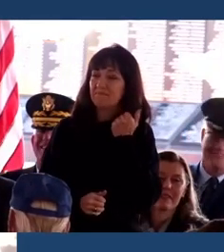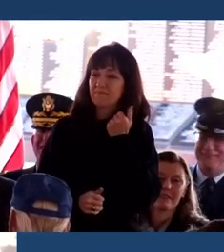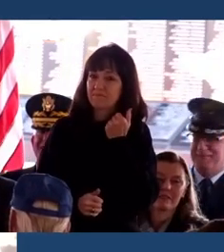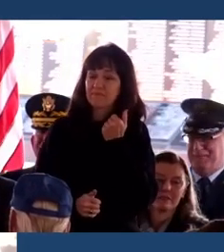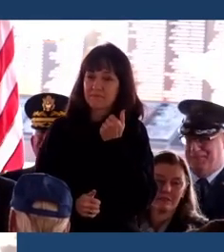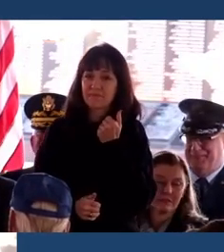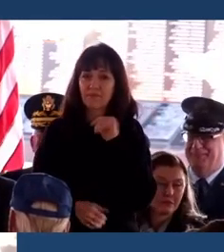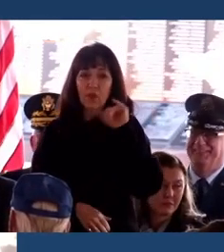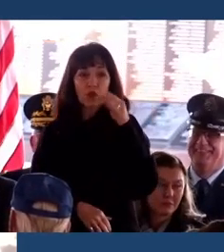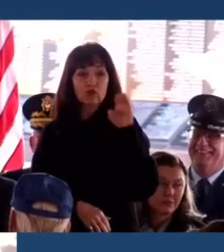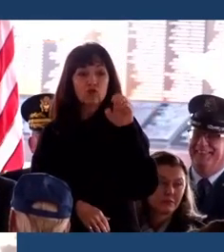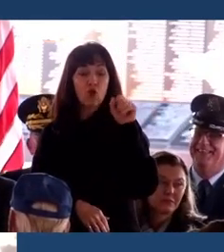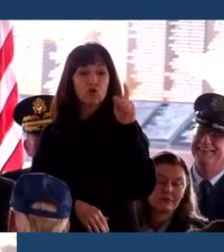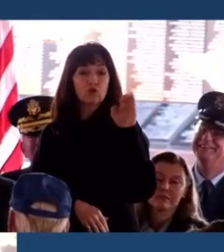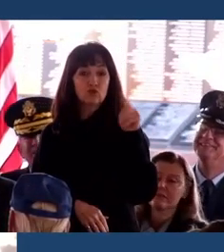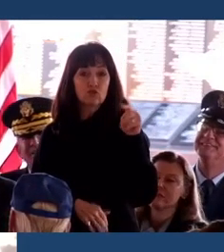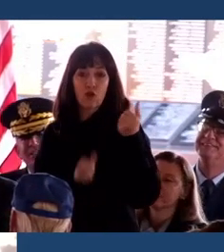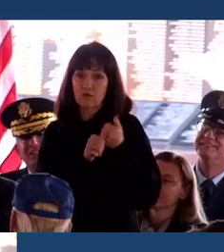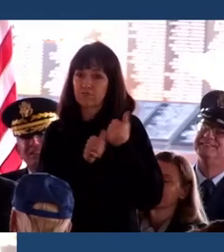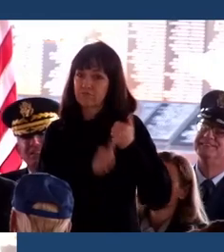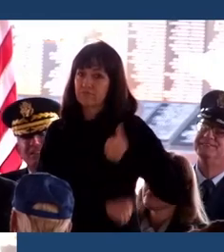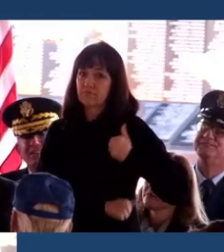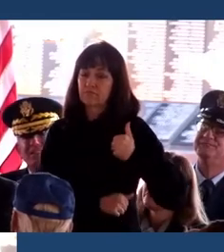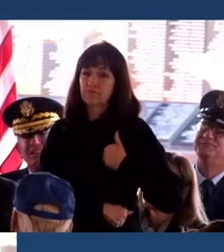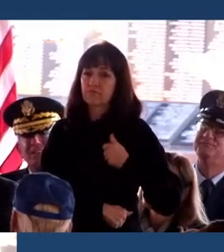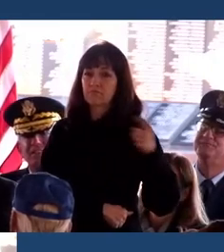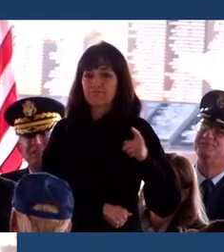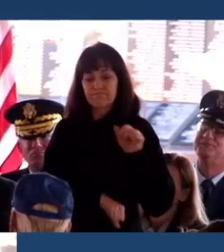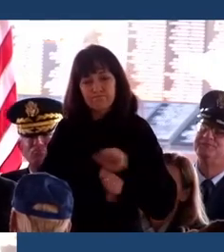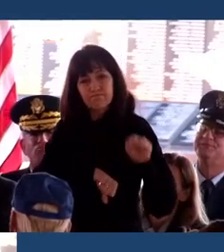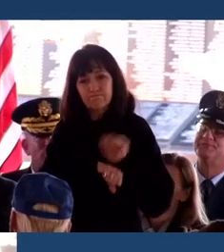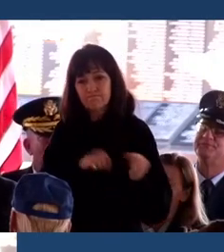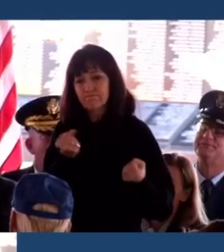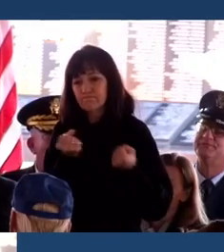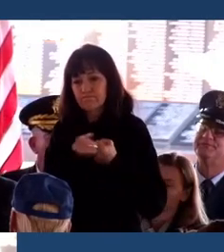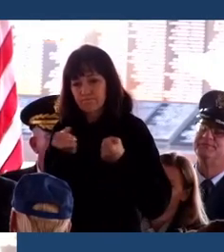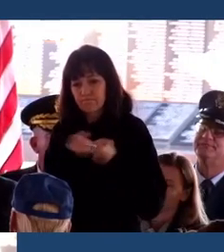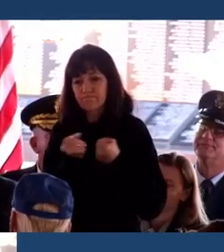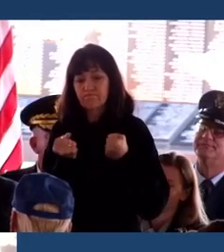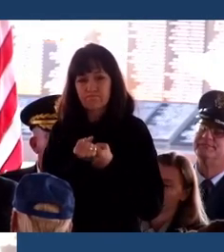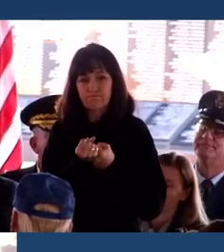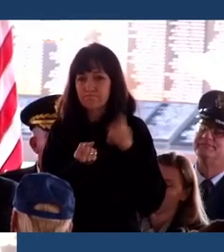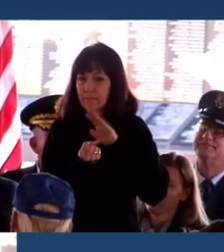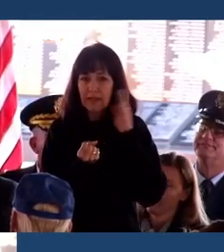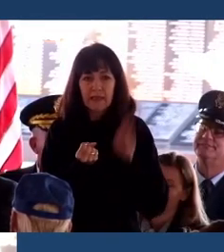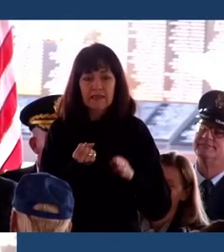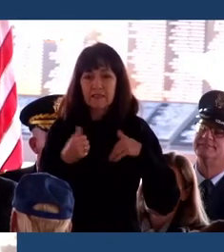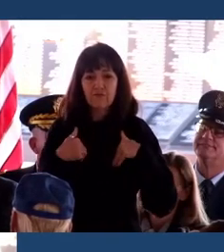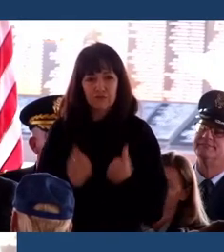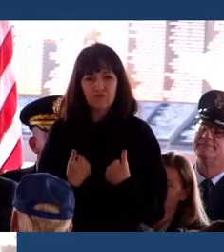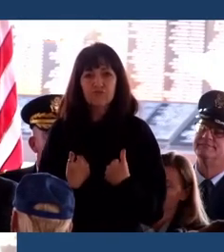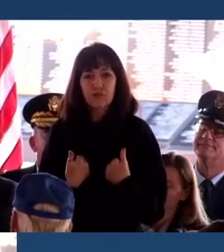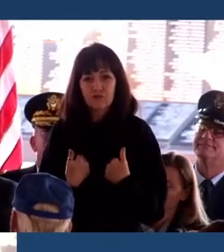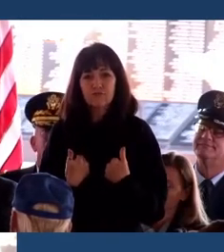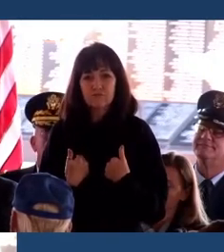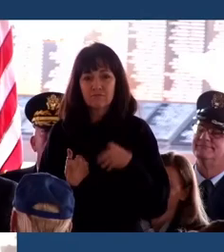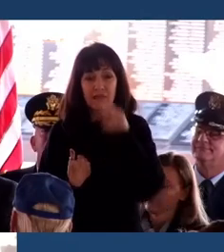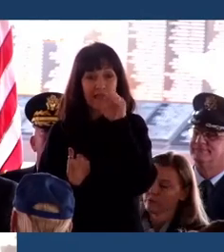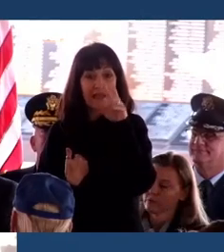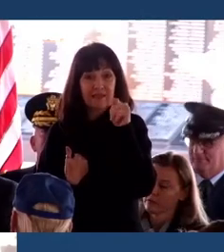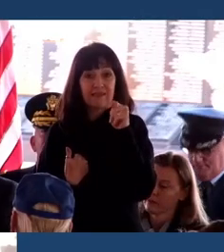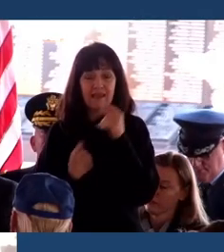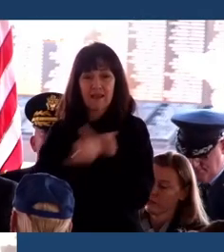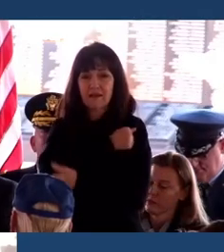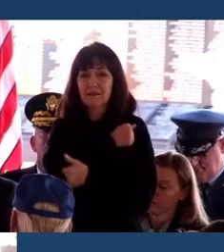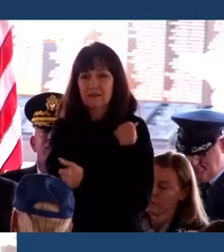And veterans, who's a tireless advocate for Delaware's veteran community, especially in Kent County. Joe served